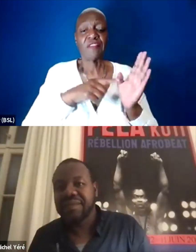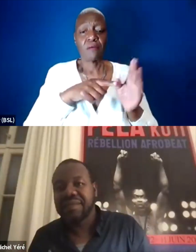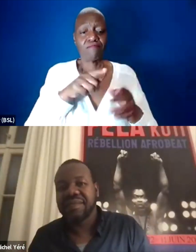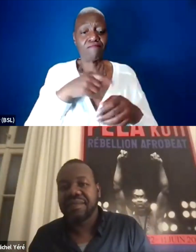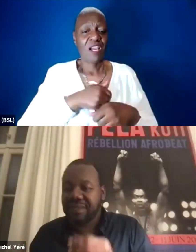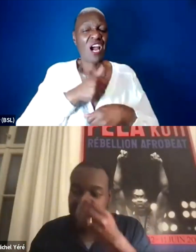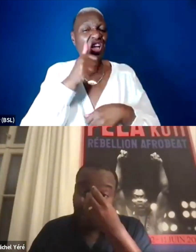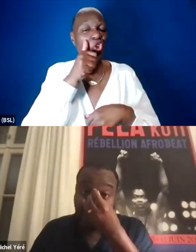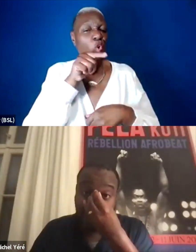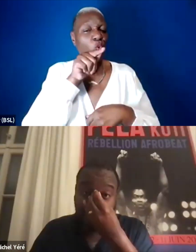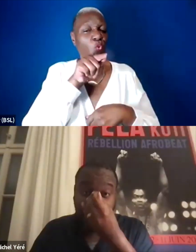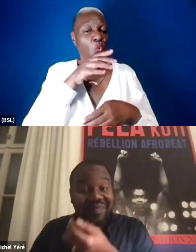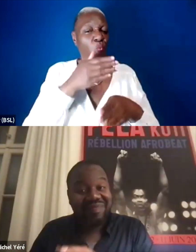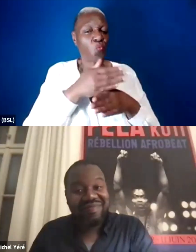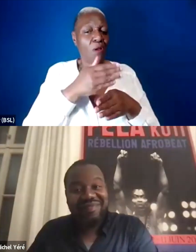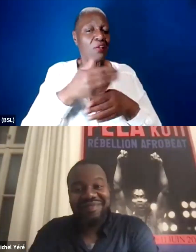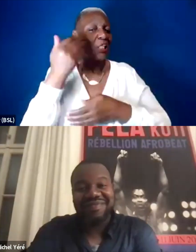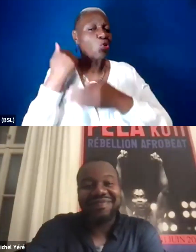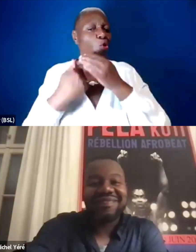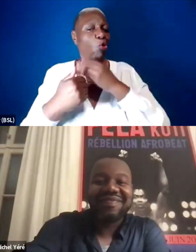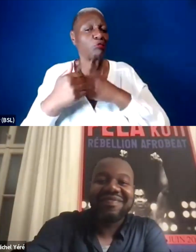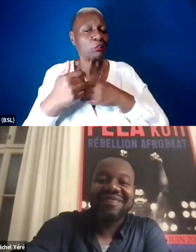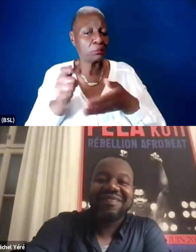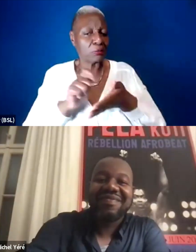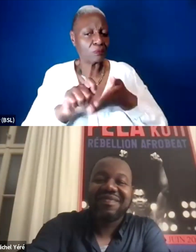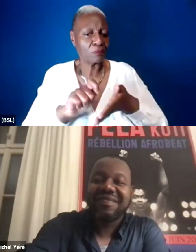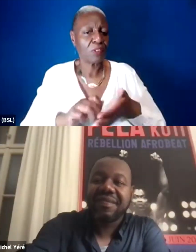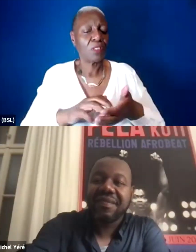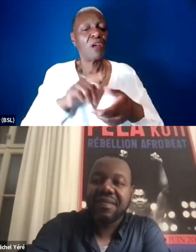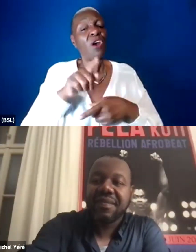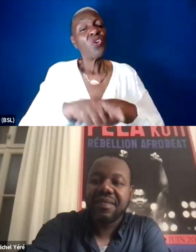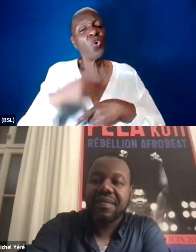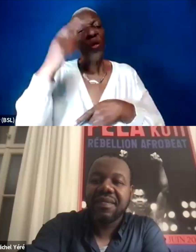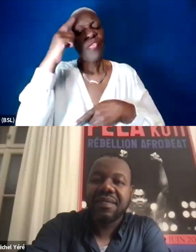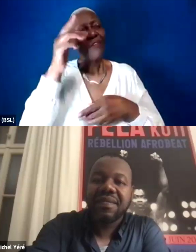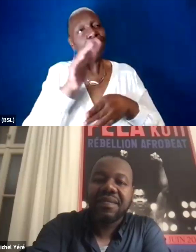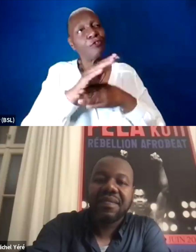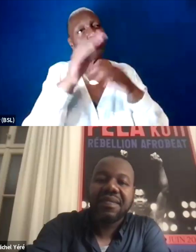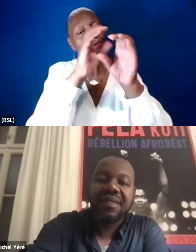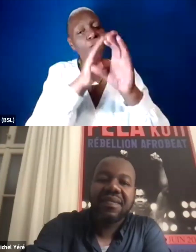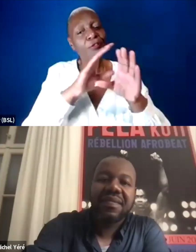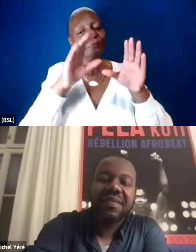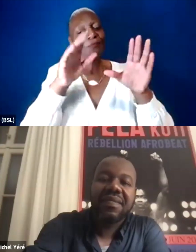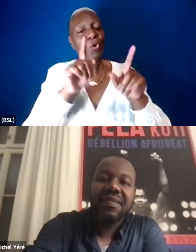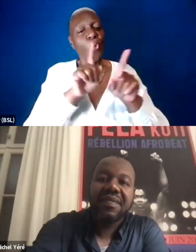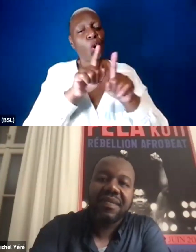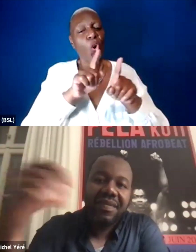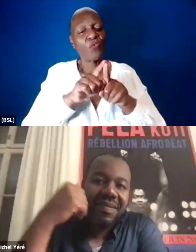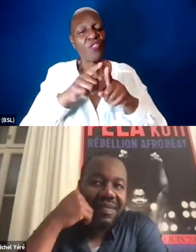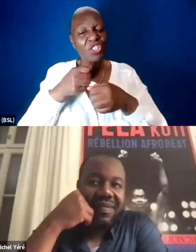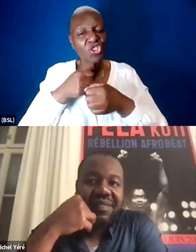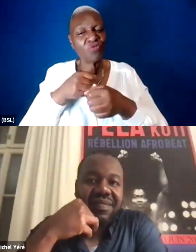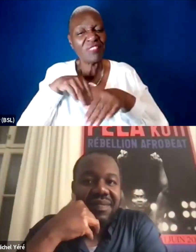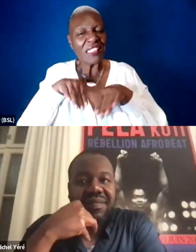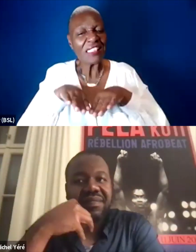also a historian, and we also talked about kind of featuring maybe a picture of the seamstresses and the archival. Can